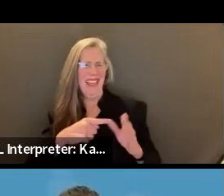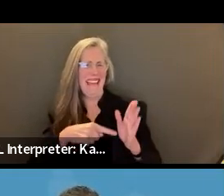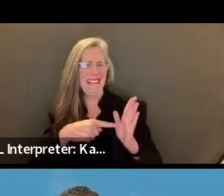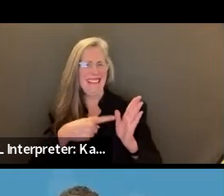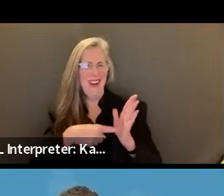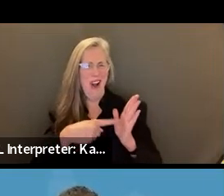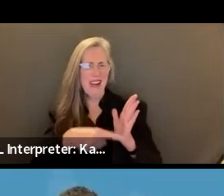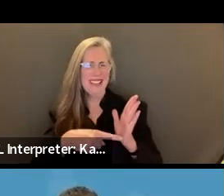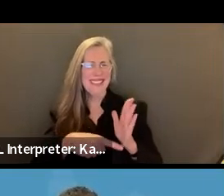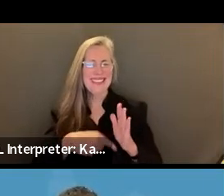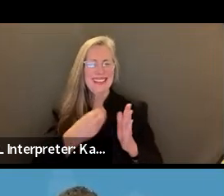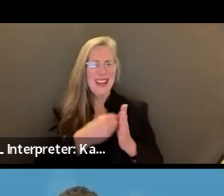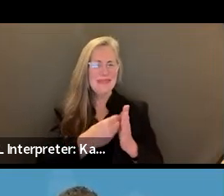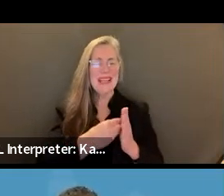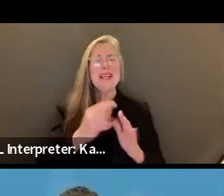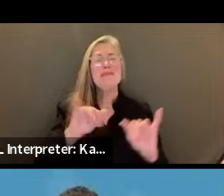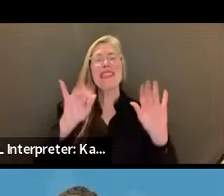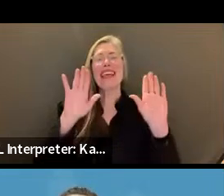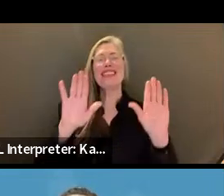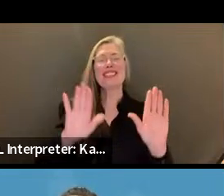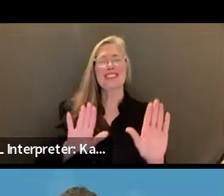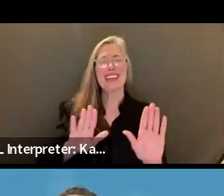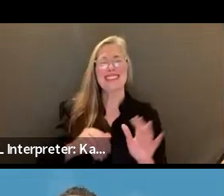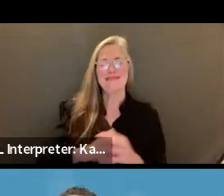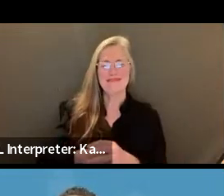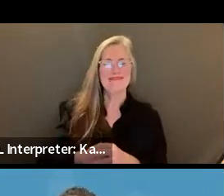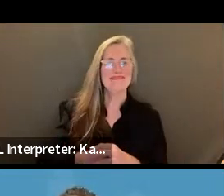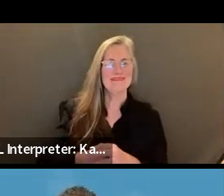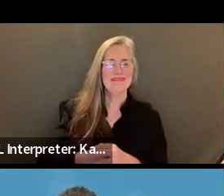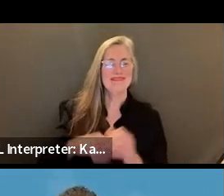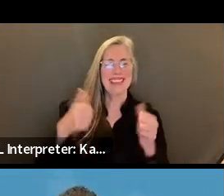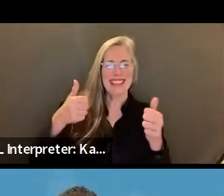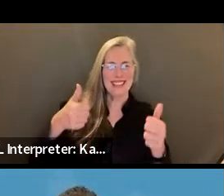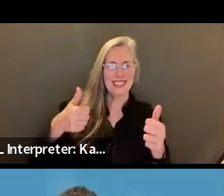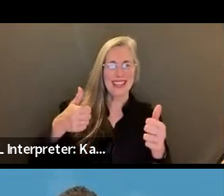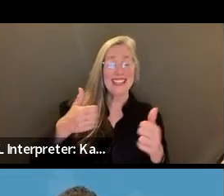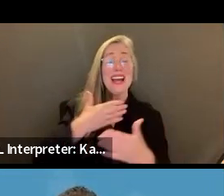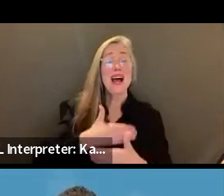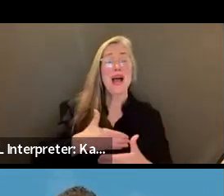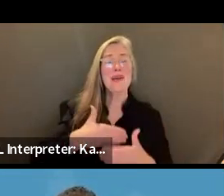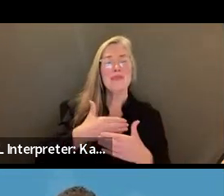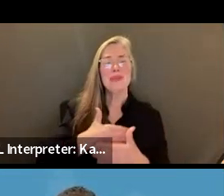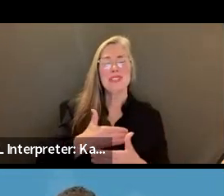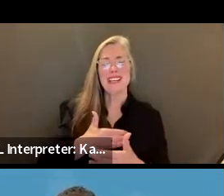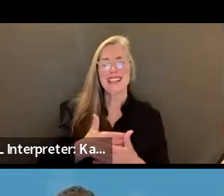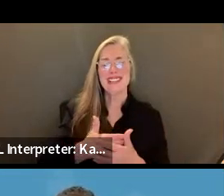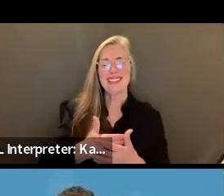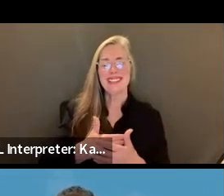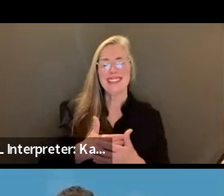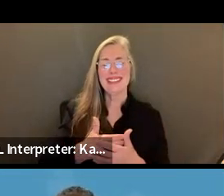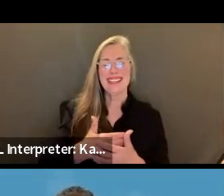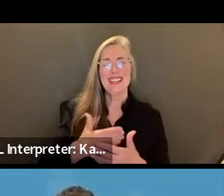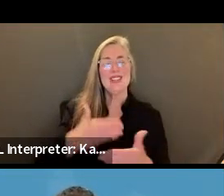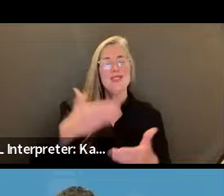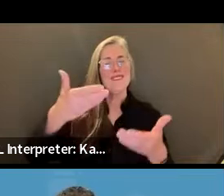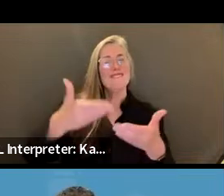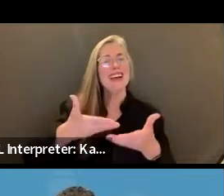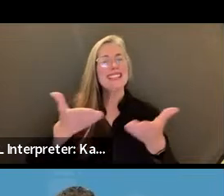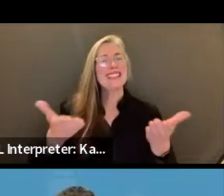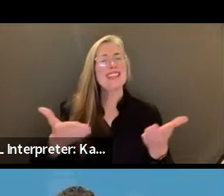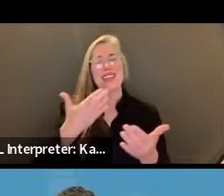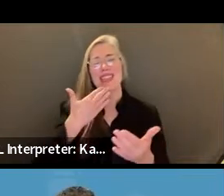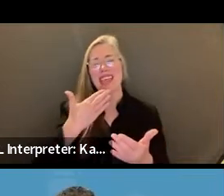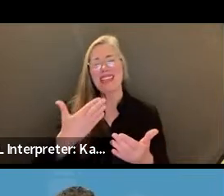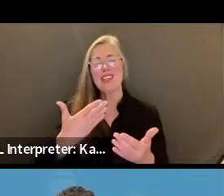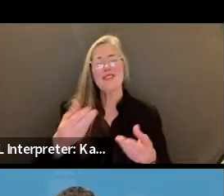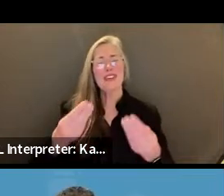But that's great. That's great. So again, I do appreciate our you having us up here, and thank you so much for allowing me